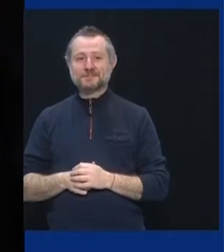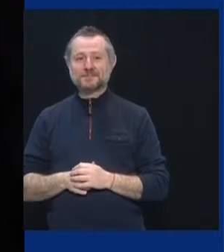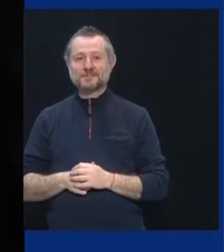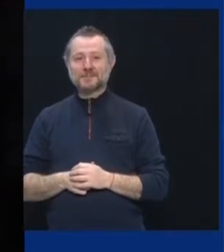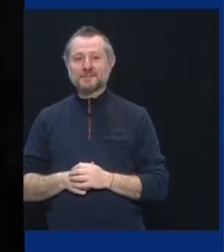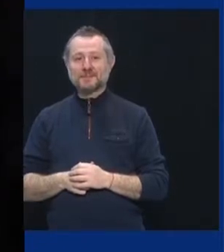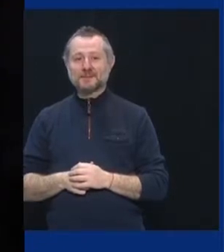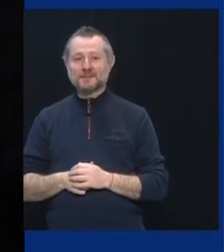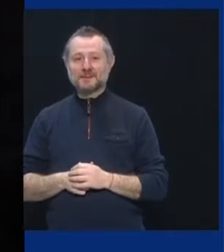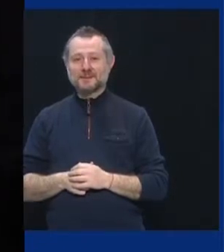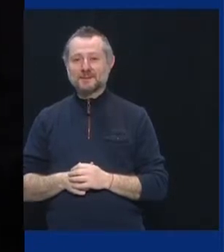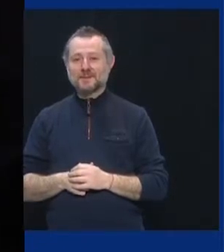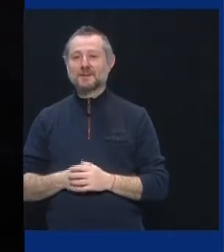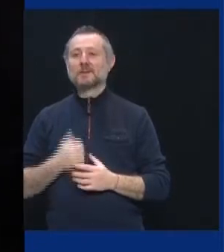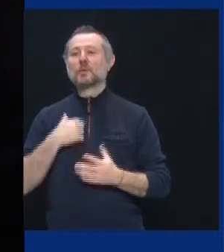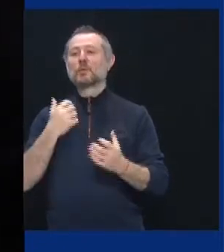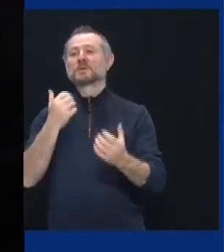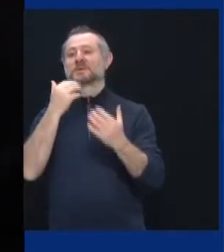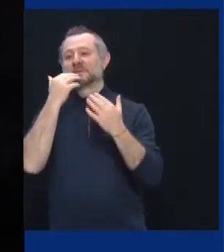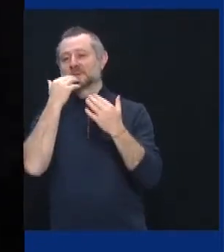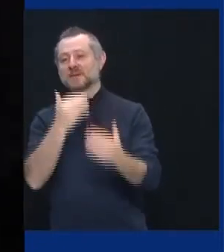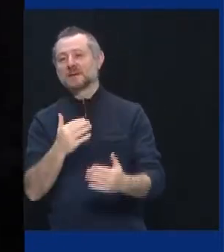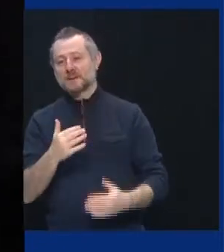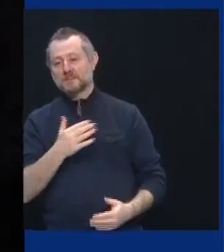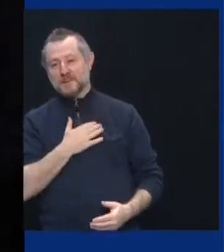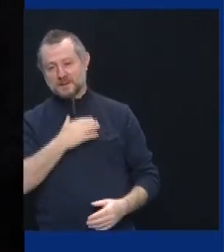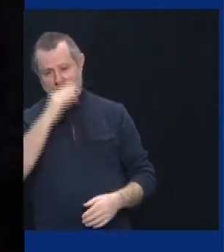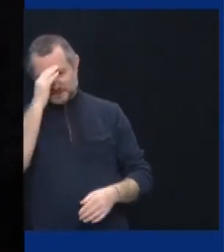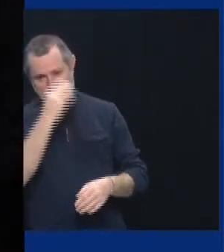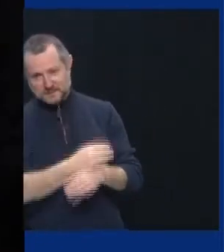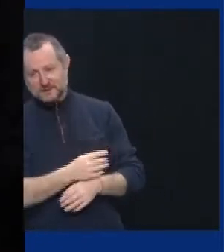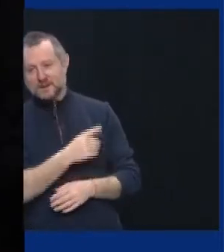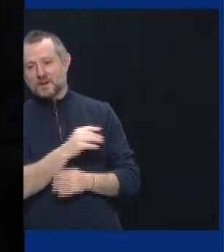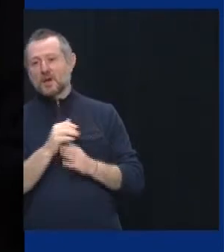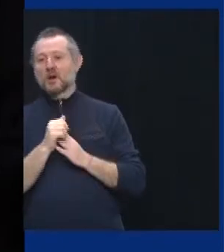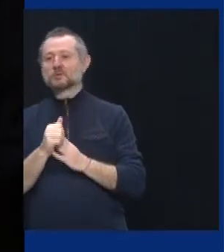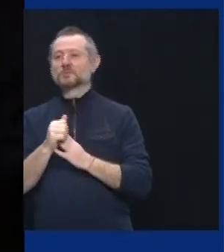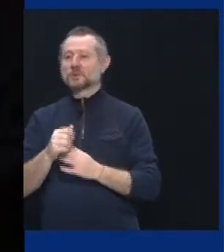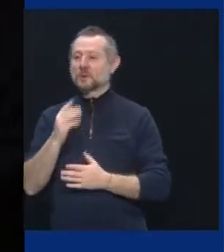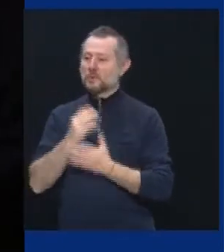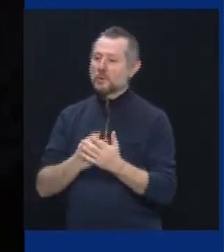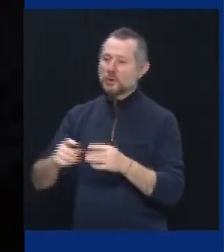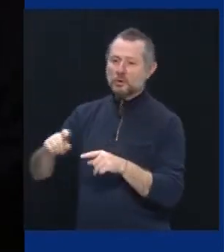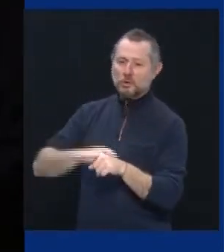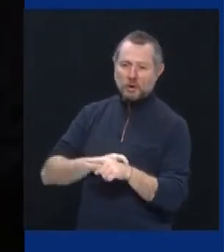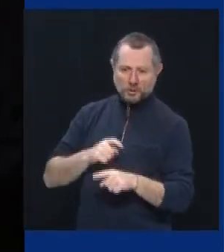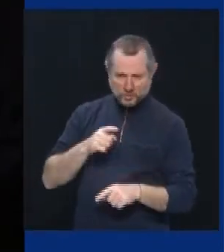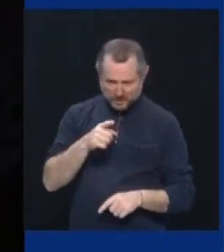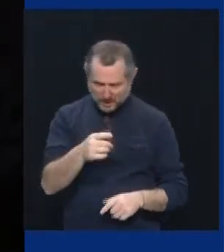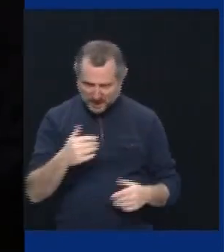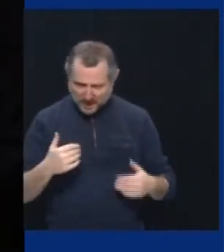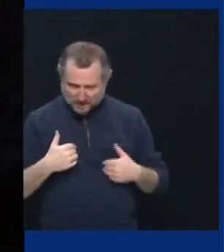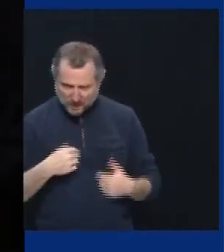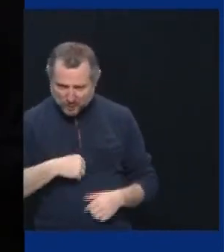So I want to thank my son for his leadership. Somebody called me and said, I didn't know you had a white son. I said, he ain't white.